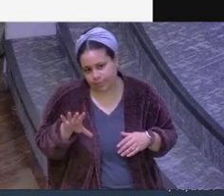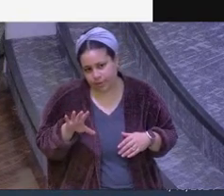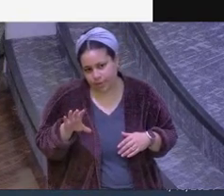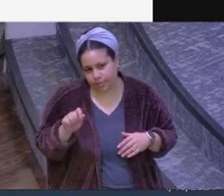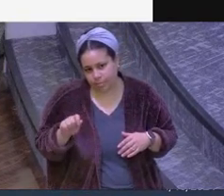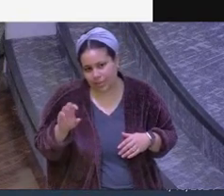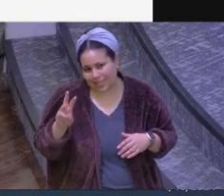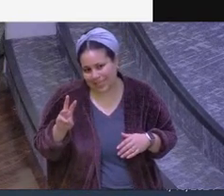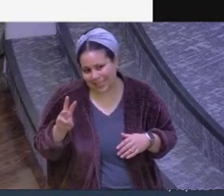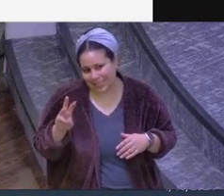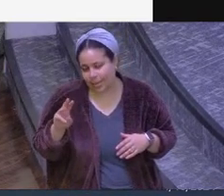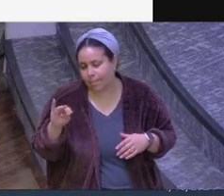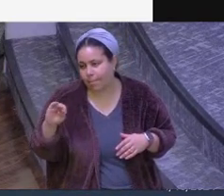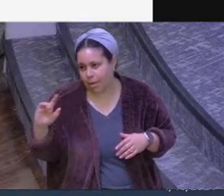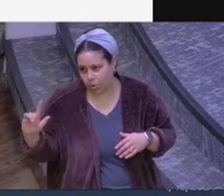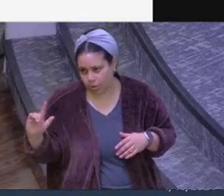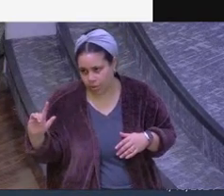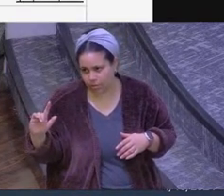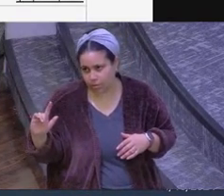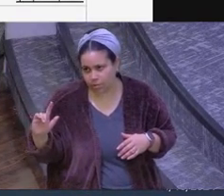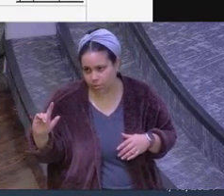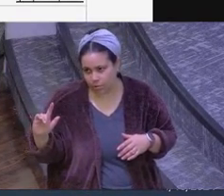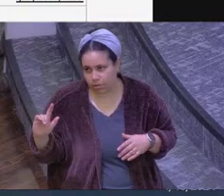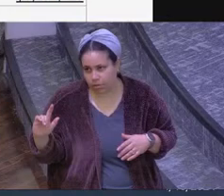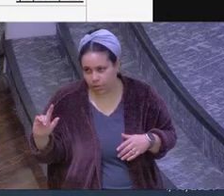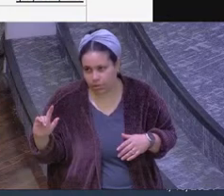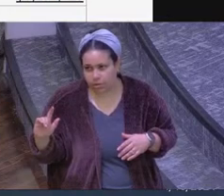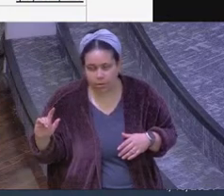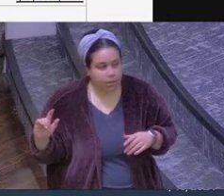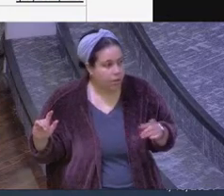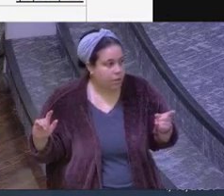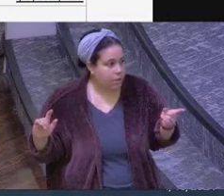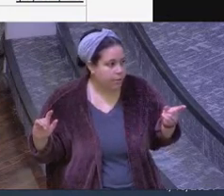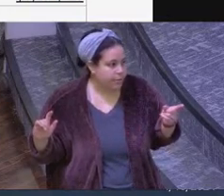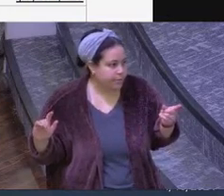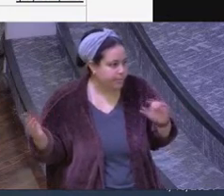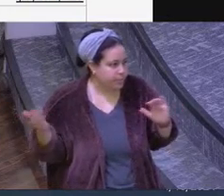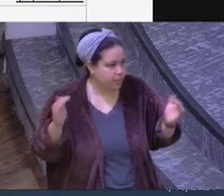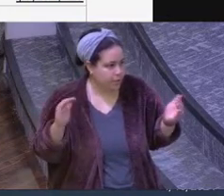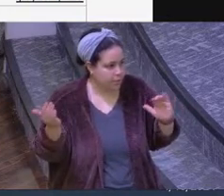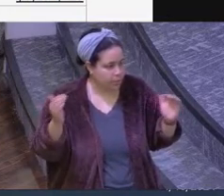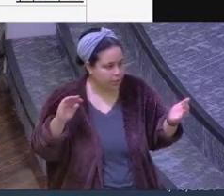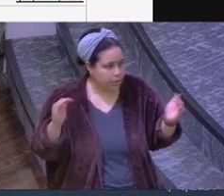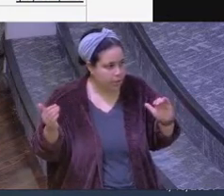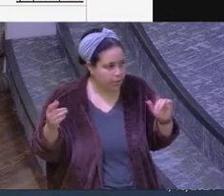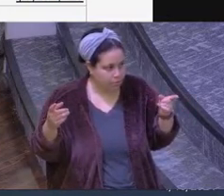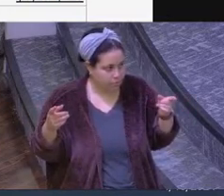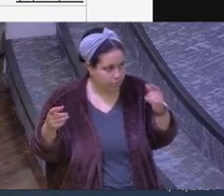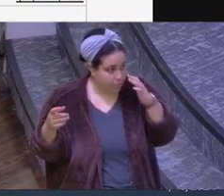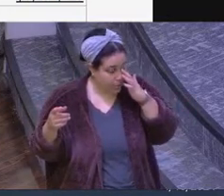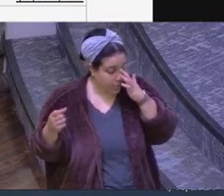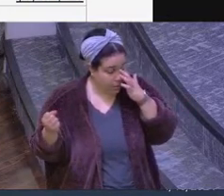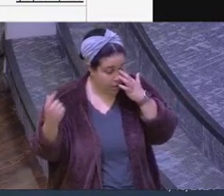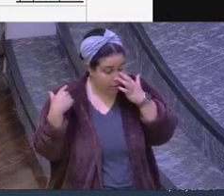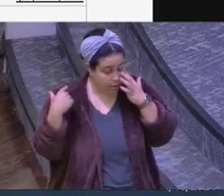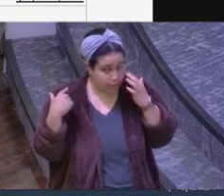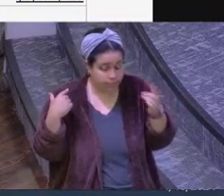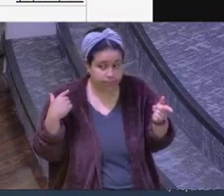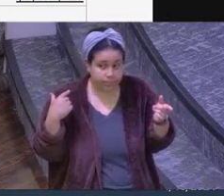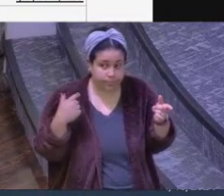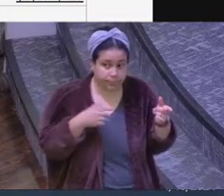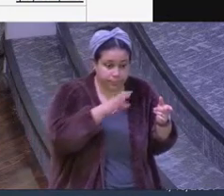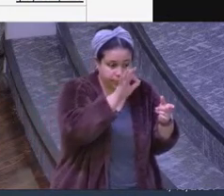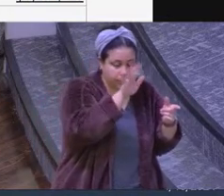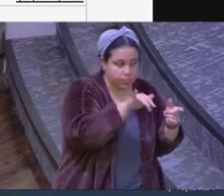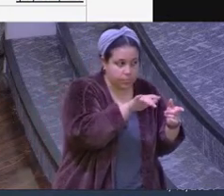this point. So, and we'll see, I think the next slide, we have a comparison of last year,